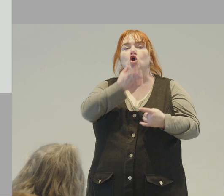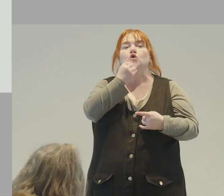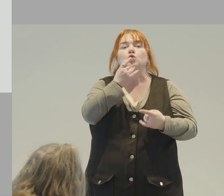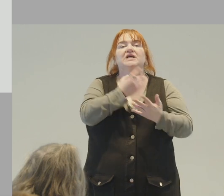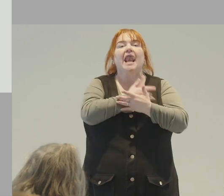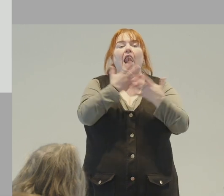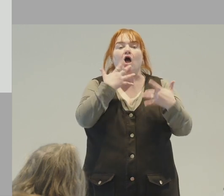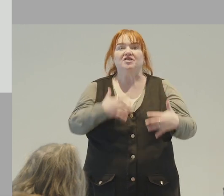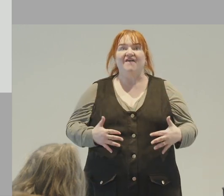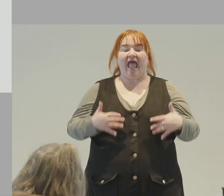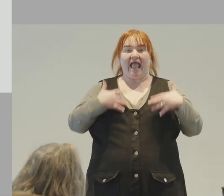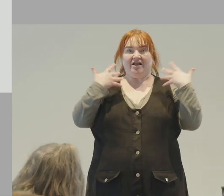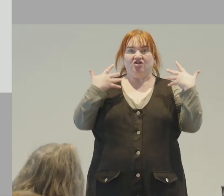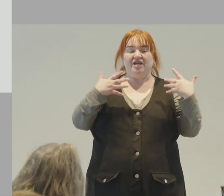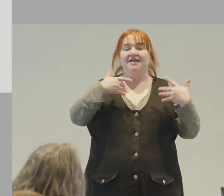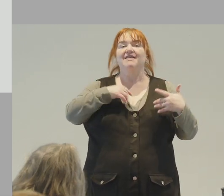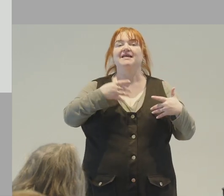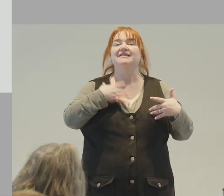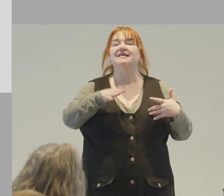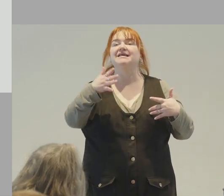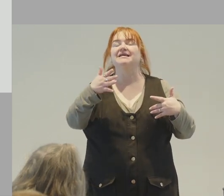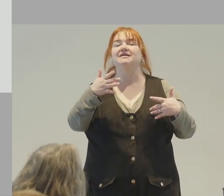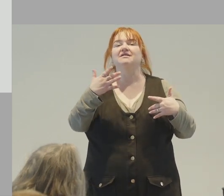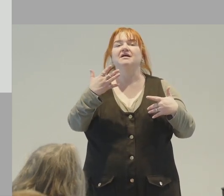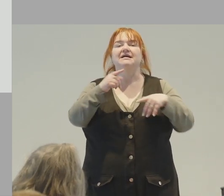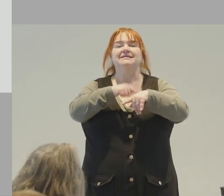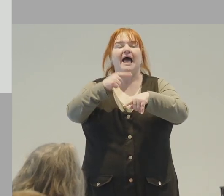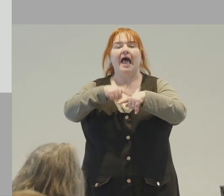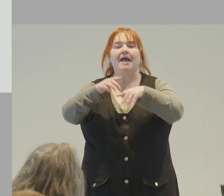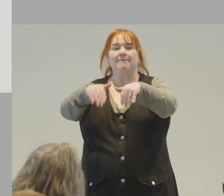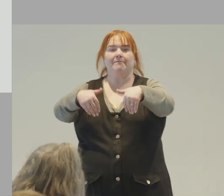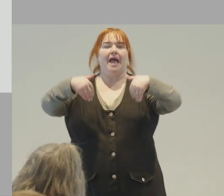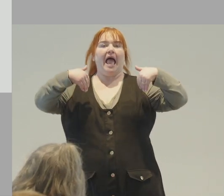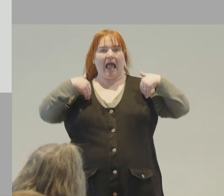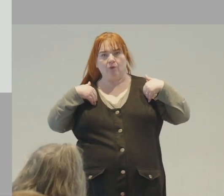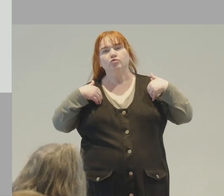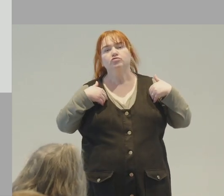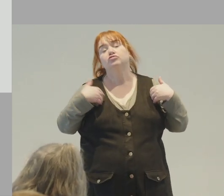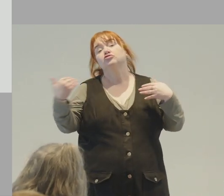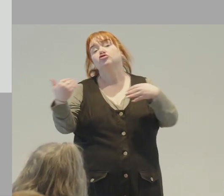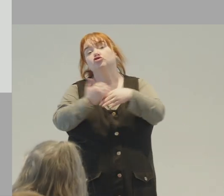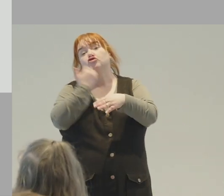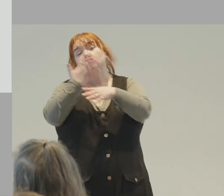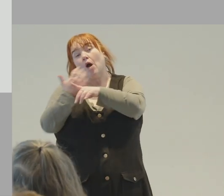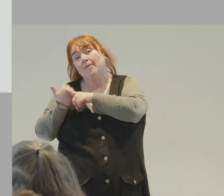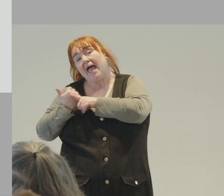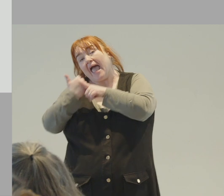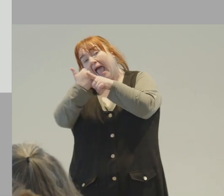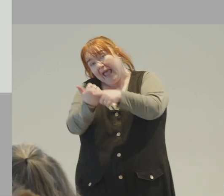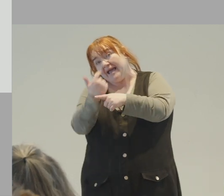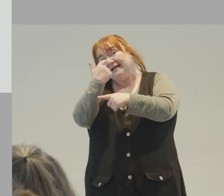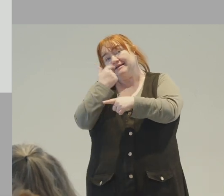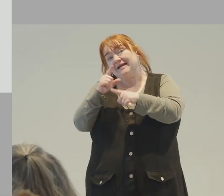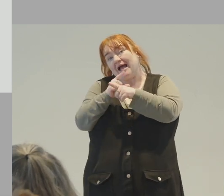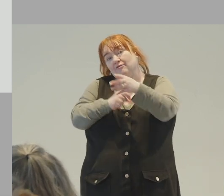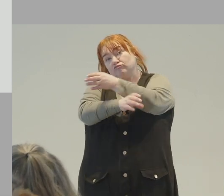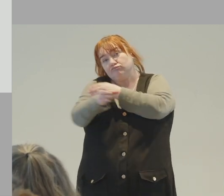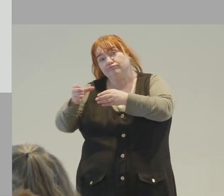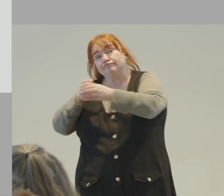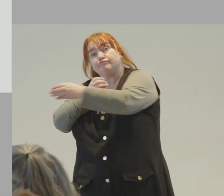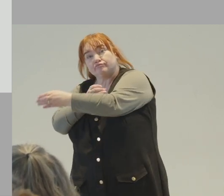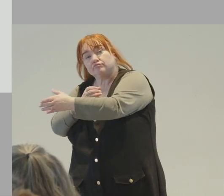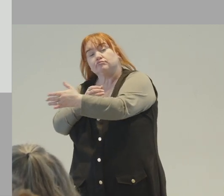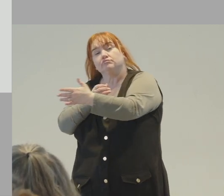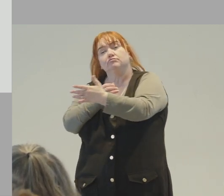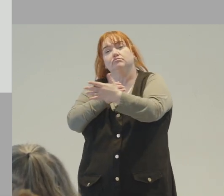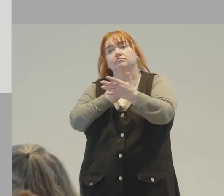moment where they need to step out, a job aid could step in for them and cover for them for a certain amount of time. That's maybe a